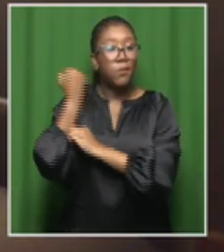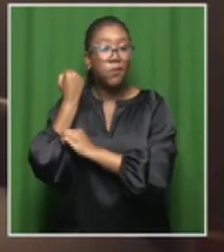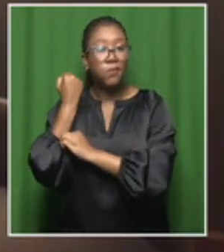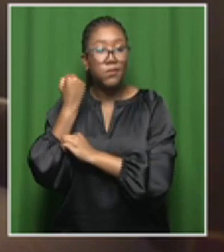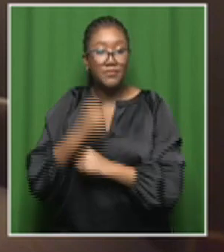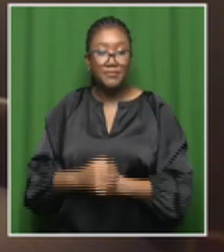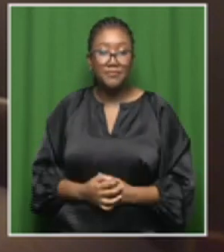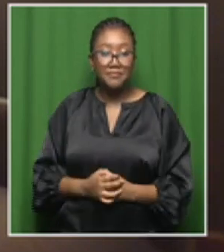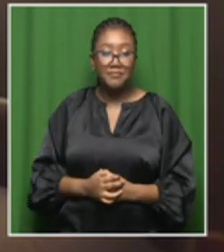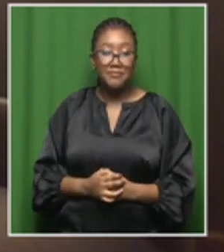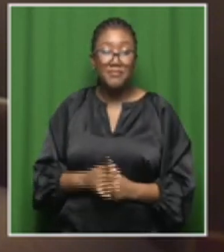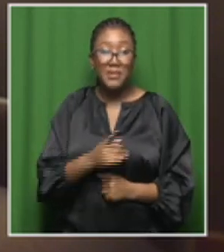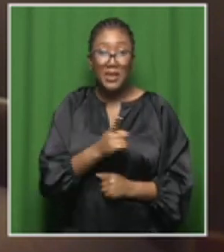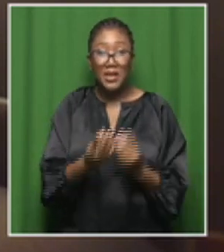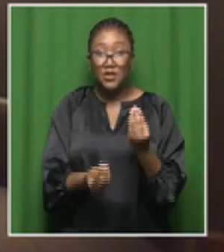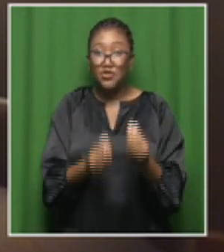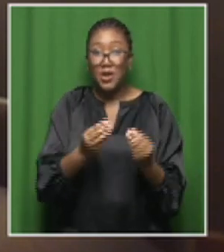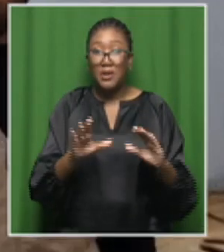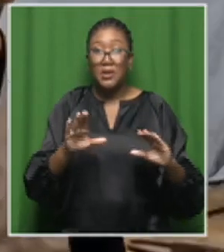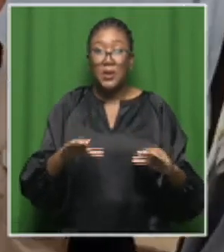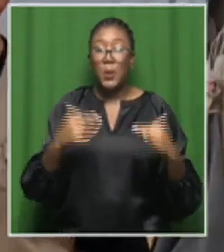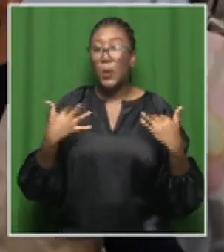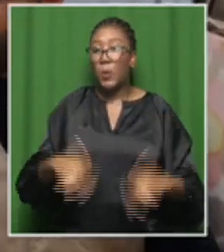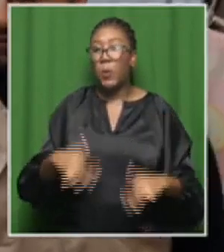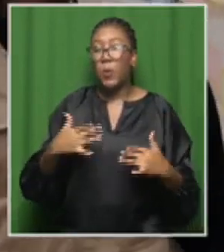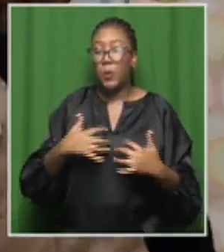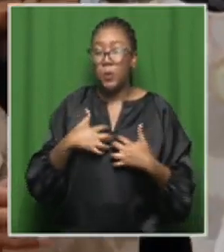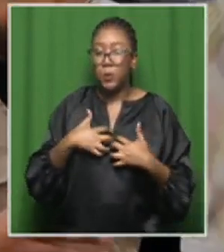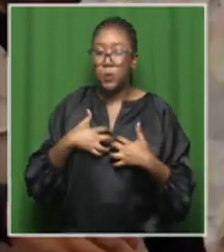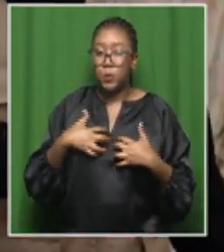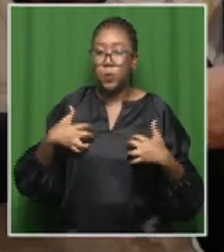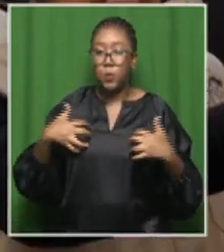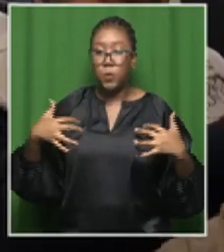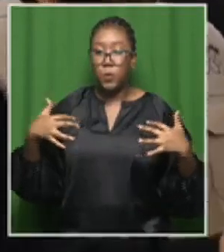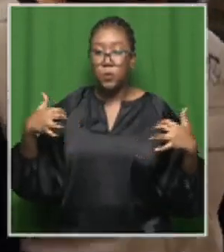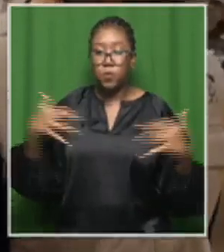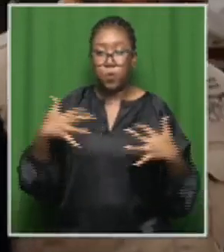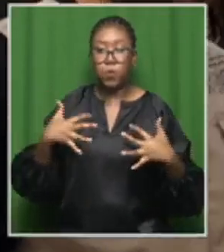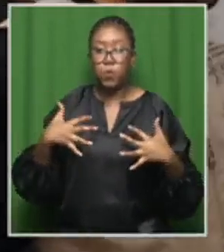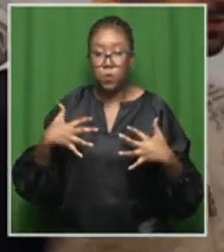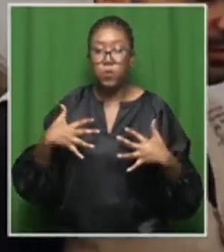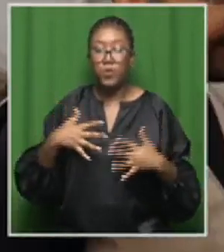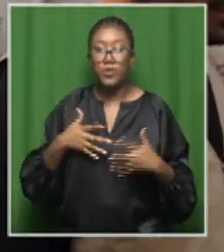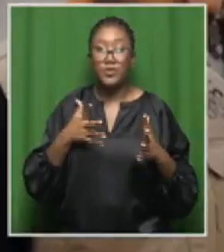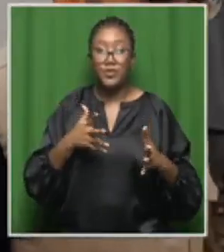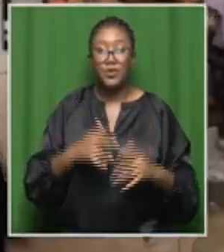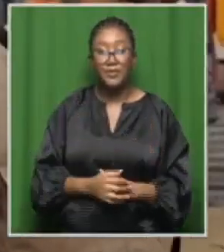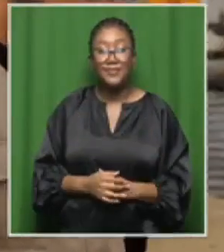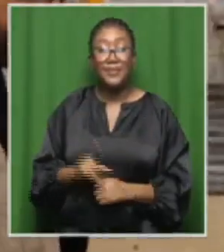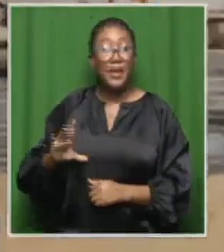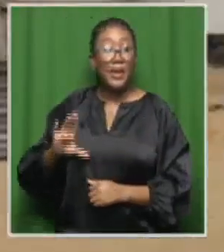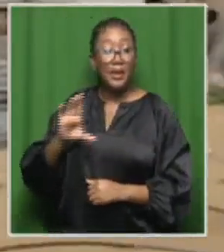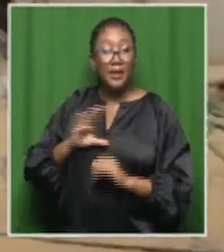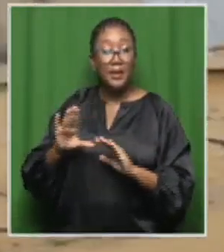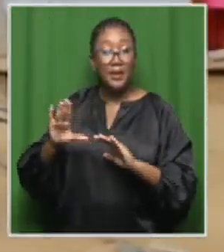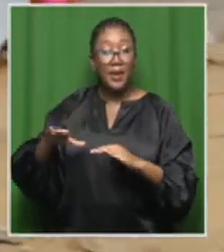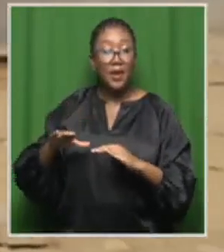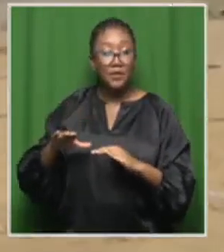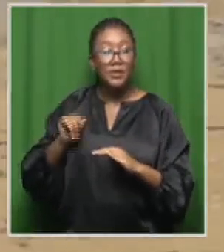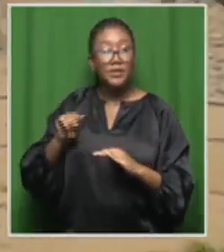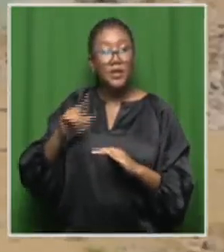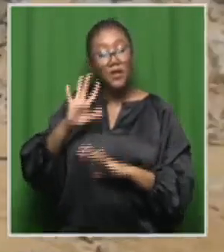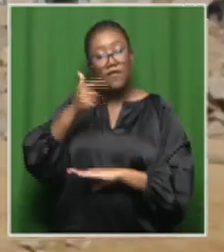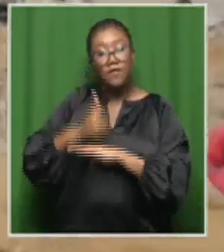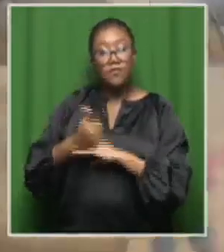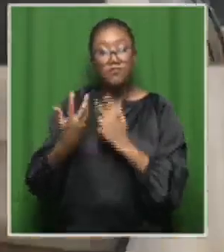A generation has been traumatized. The Council, convening as the newly installed Special Coordinator for